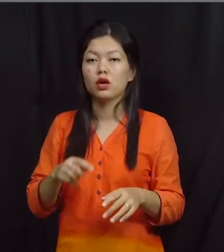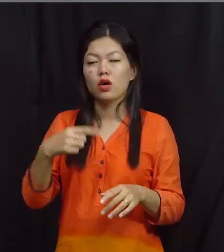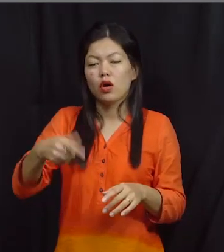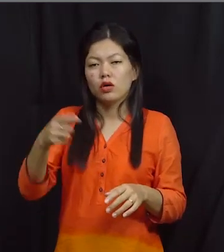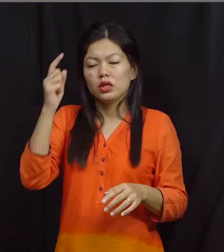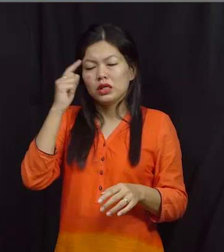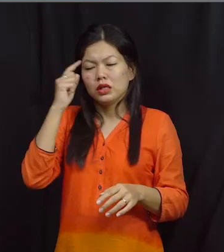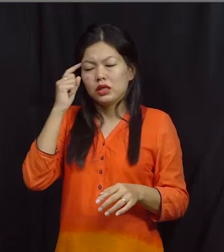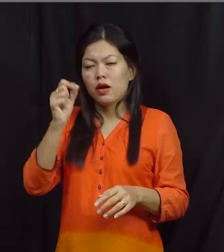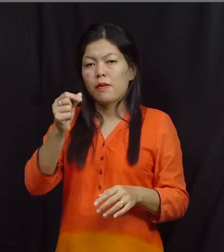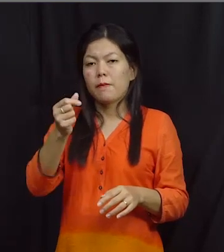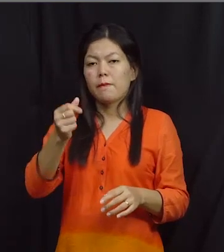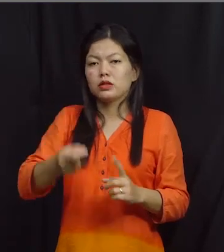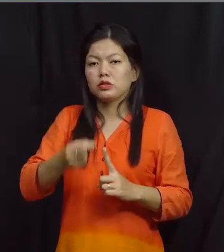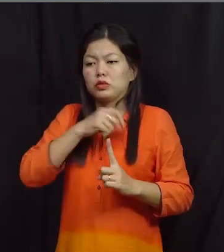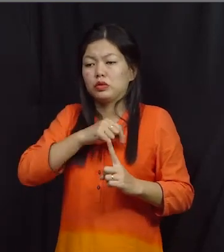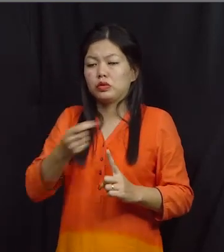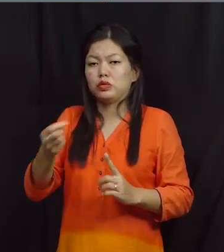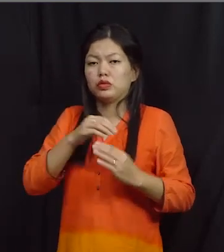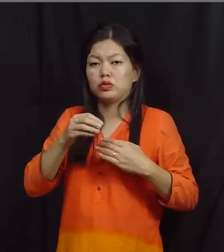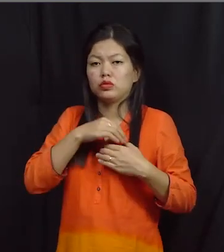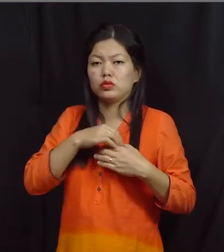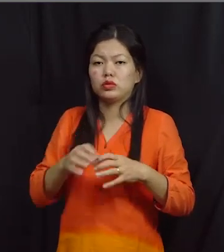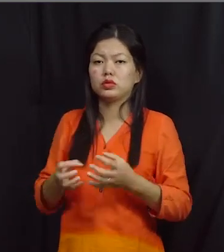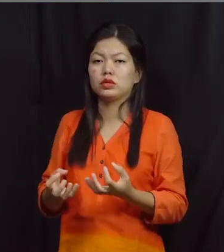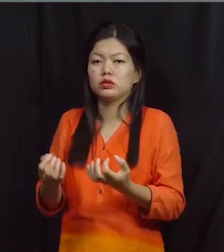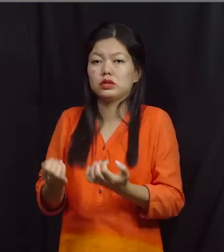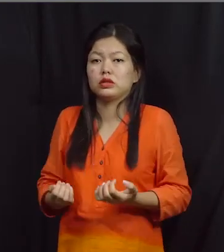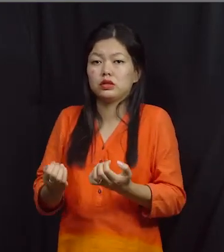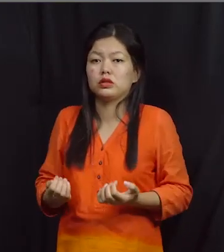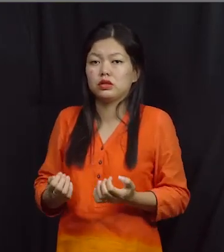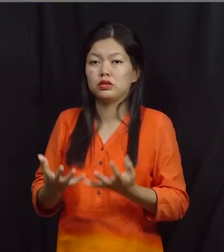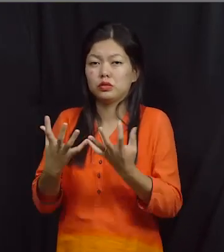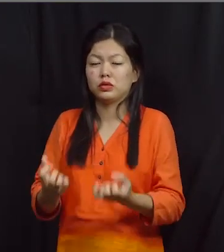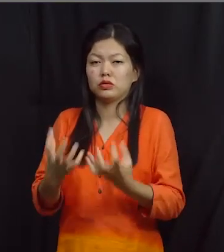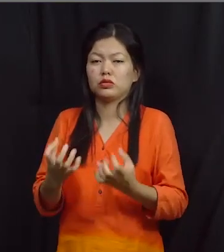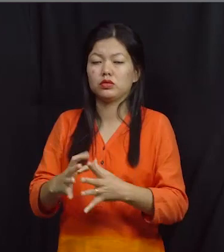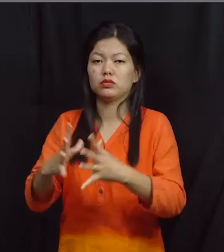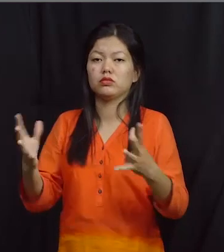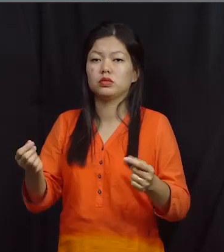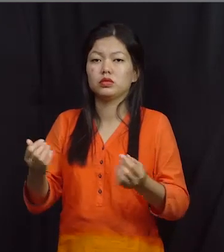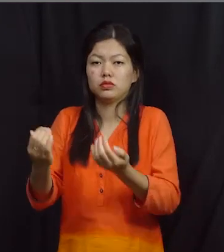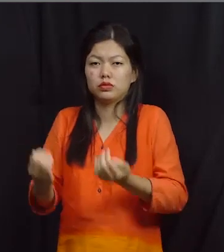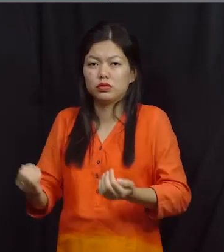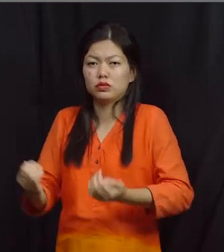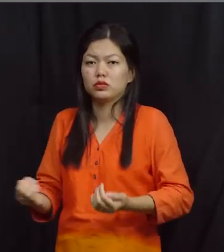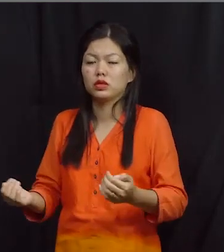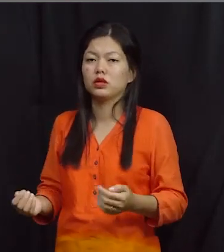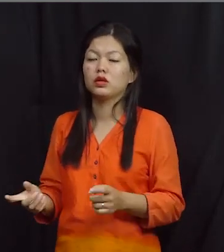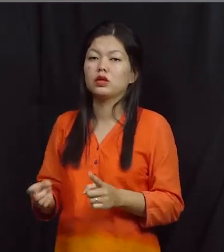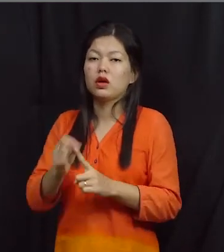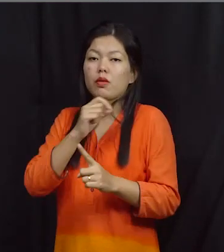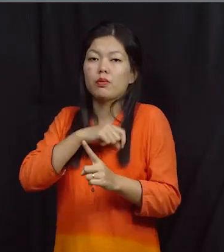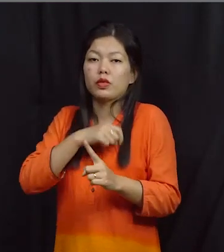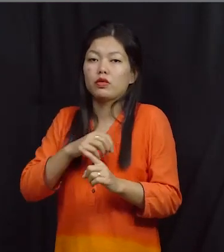very materialistic or if we become very selfish, then the purpose of the individual aim of education will not be